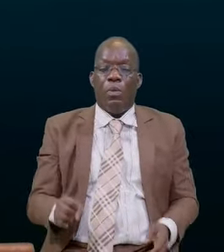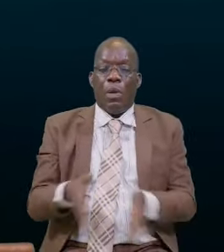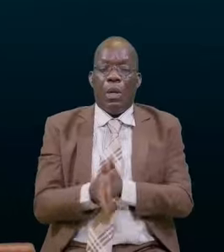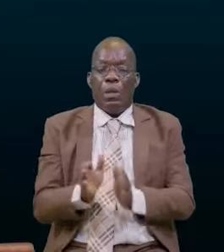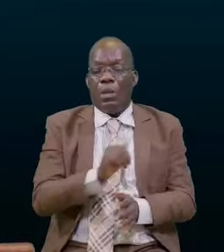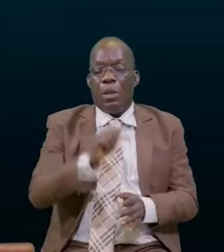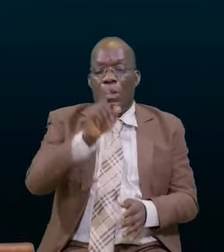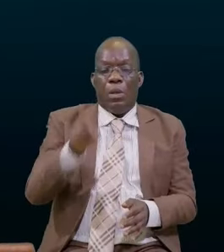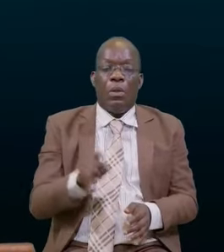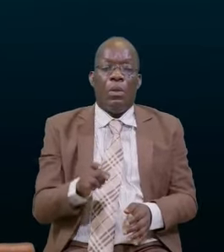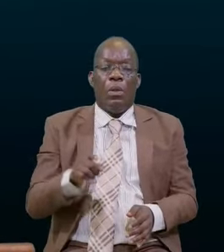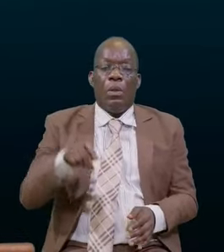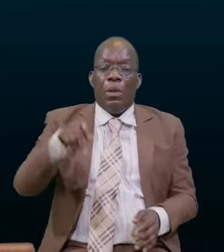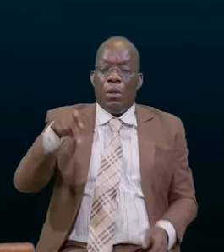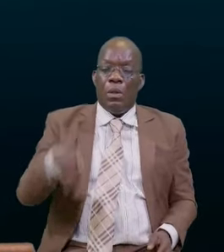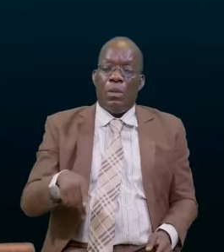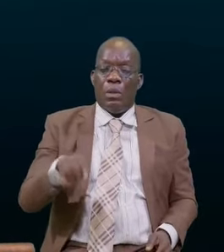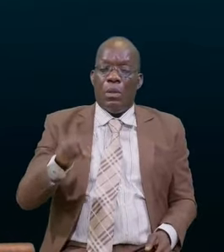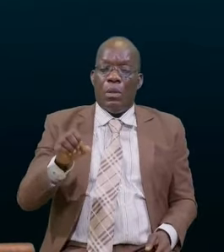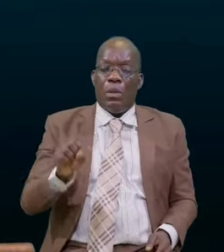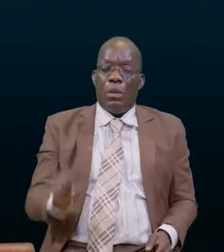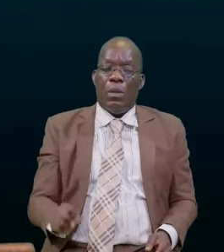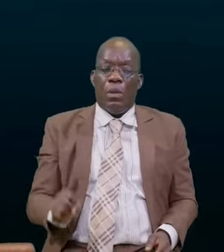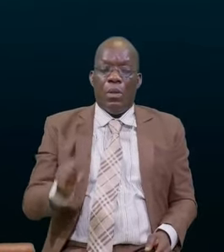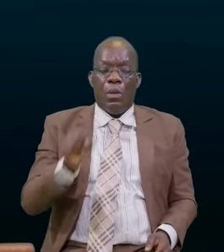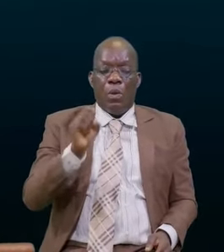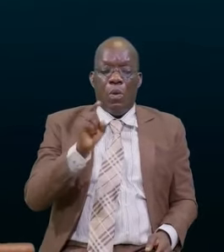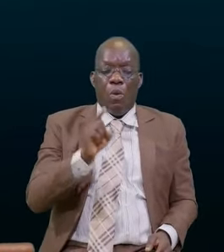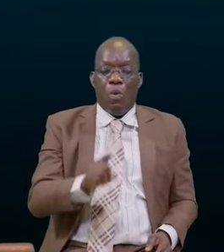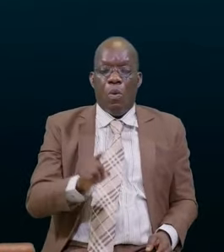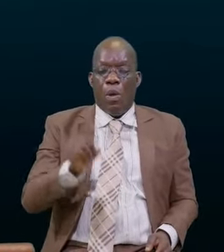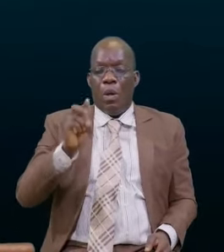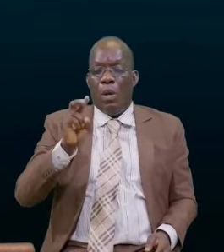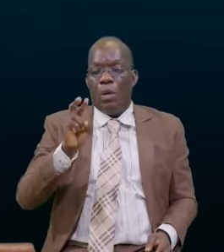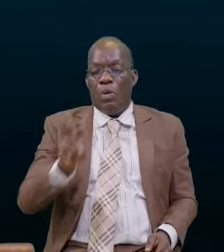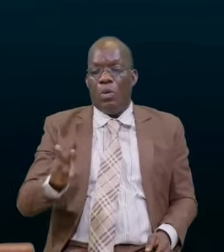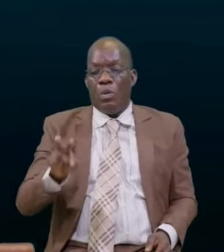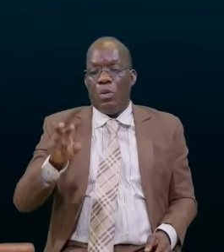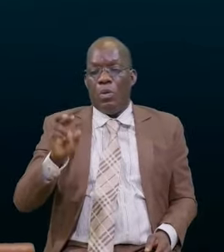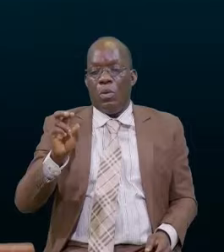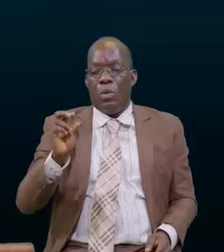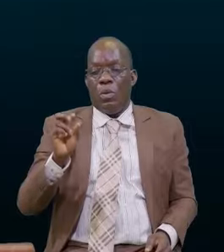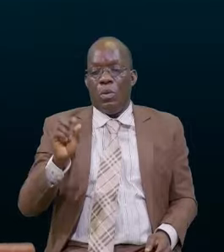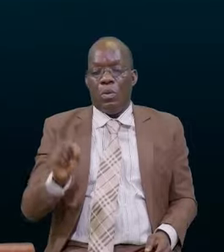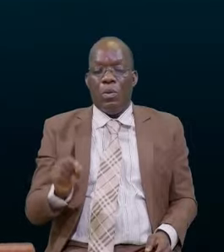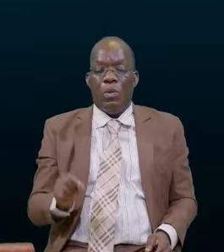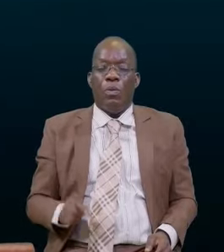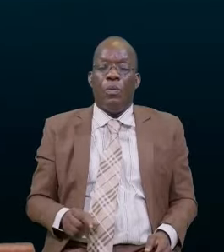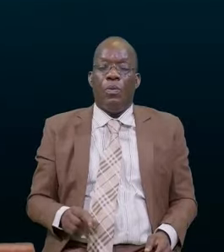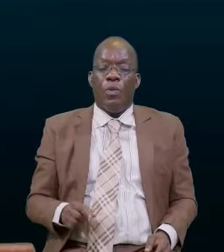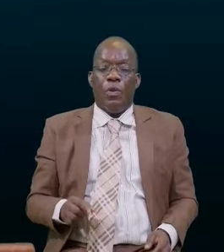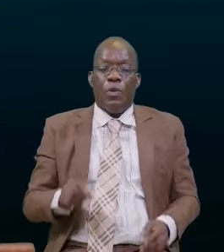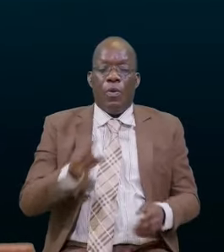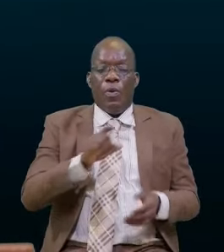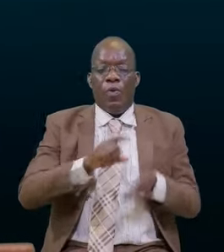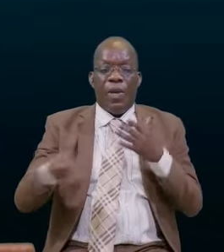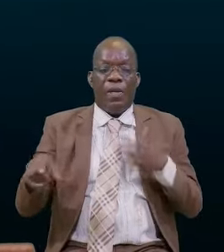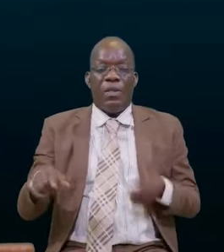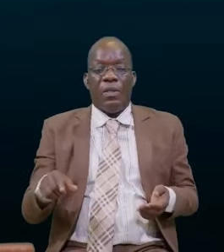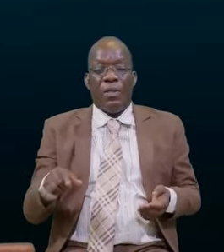Psalm 120 I read verse three he was asking this in very important question in